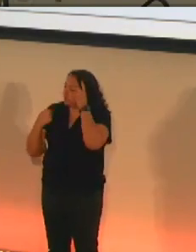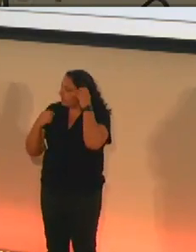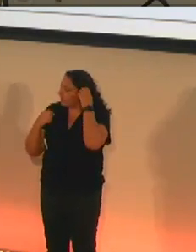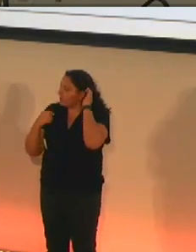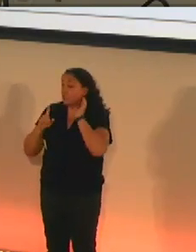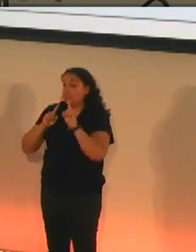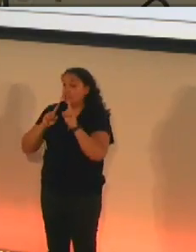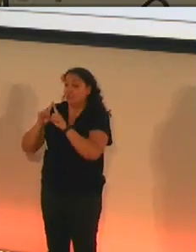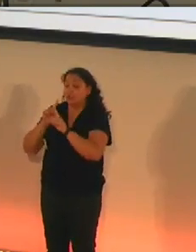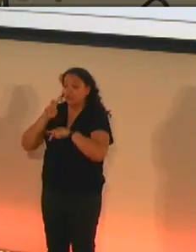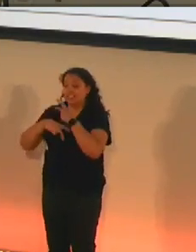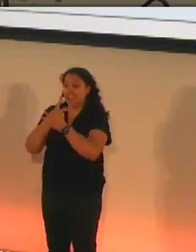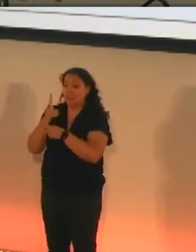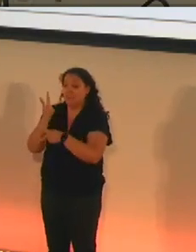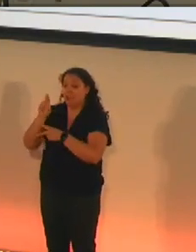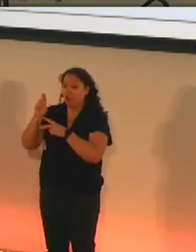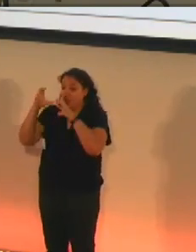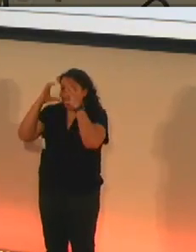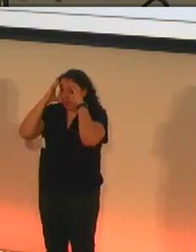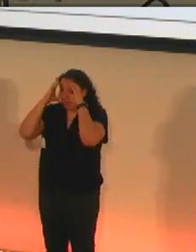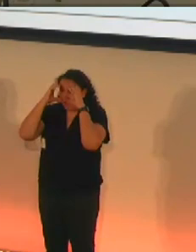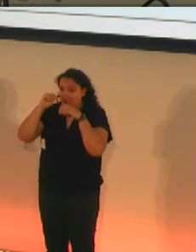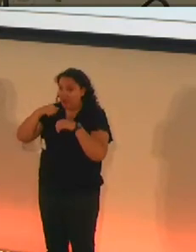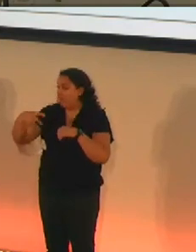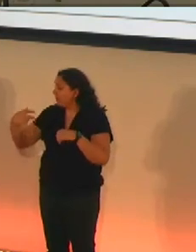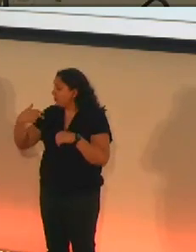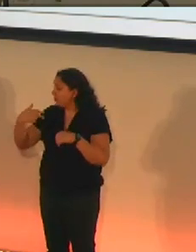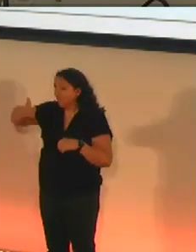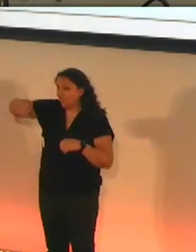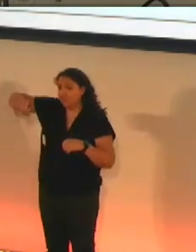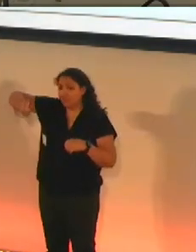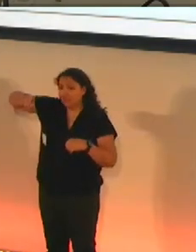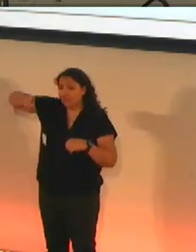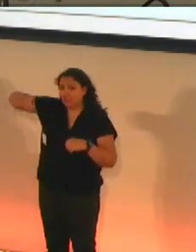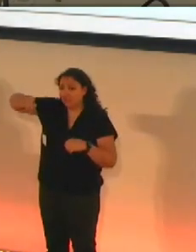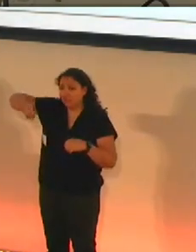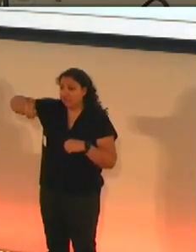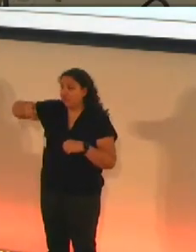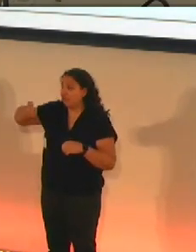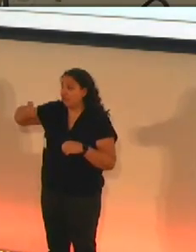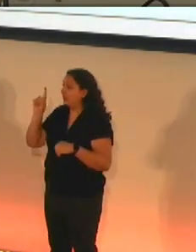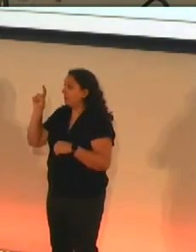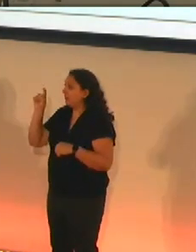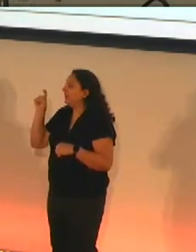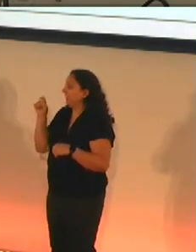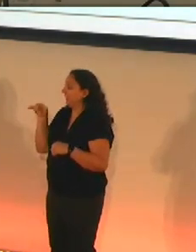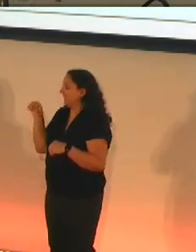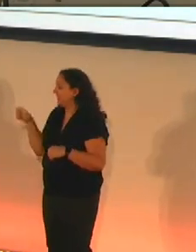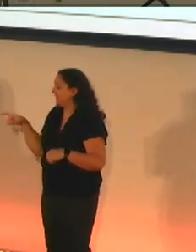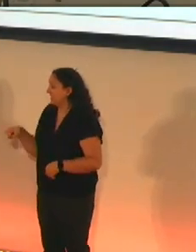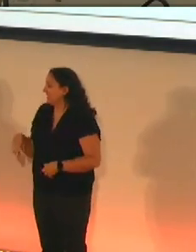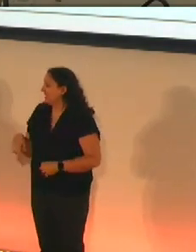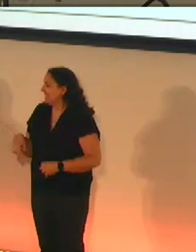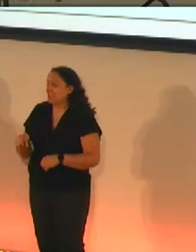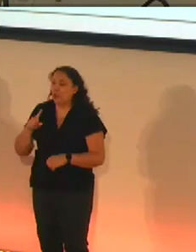apps. Do we have a clicker up here to move between our slides? Yes. Okay, fantastic. There are many very